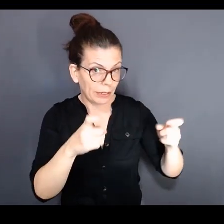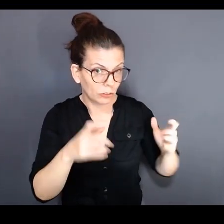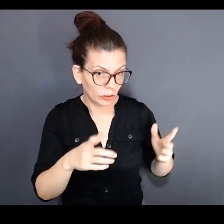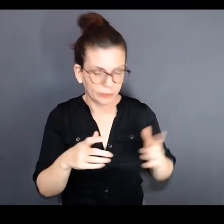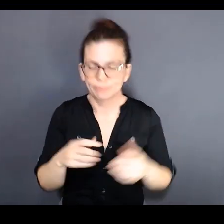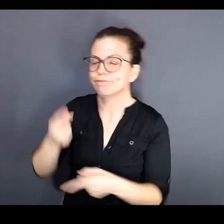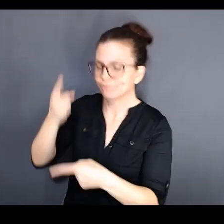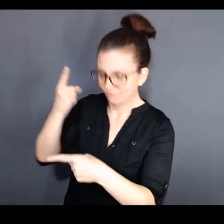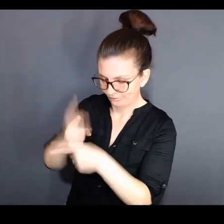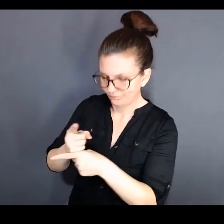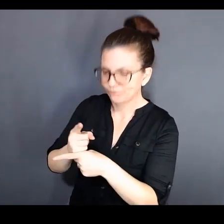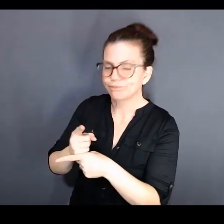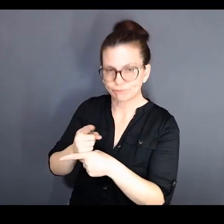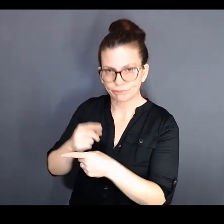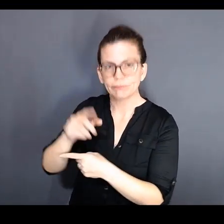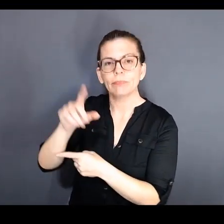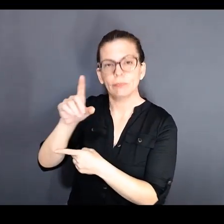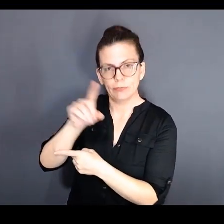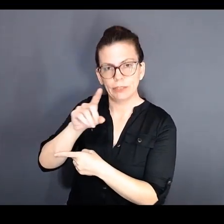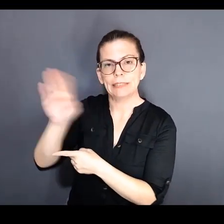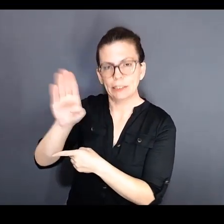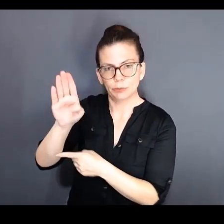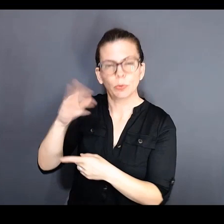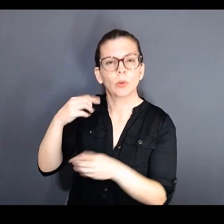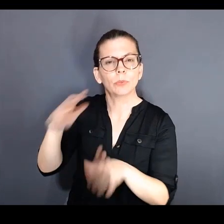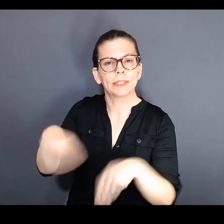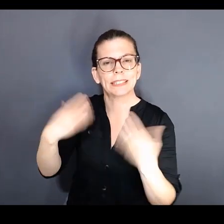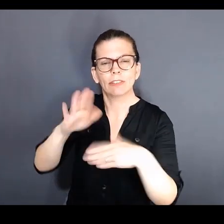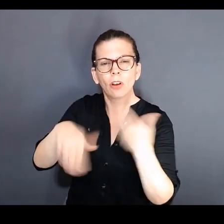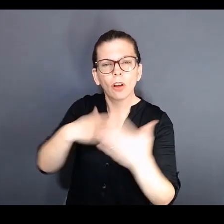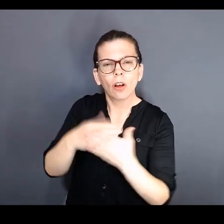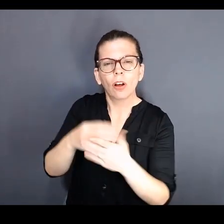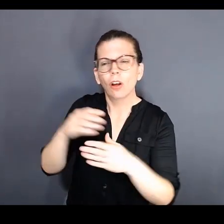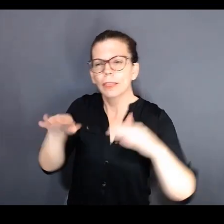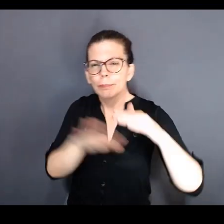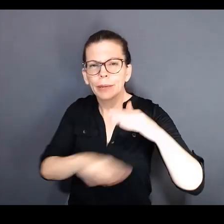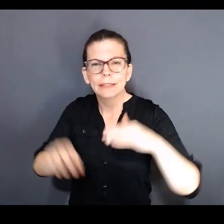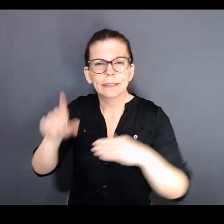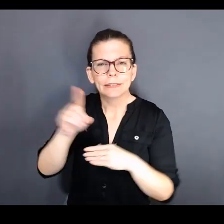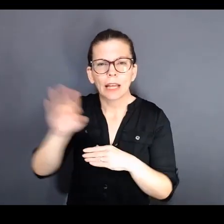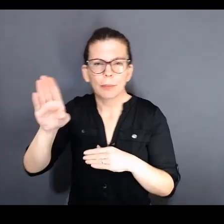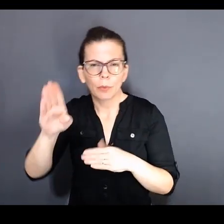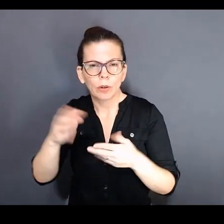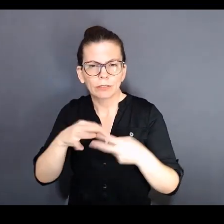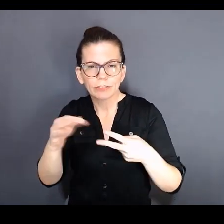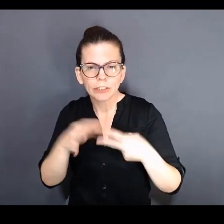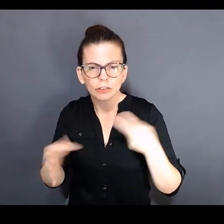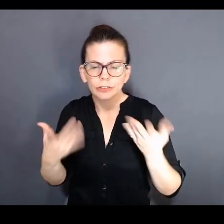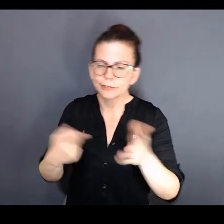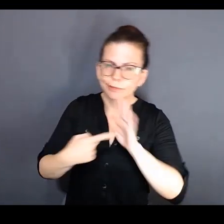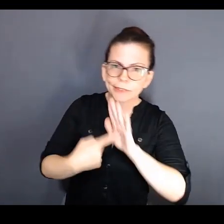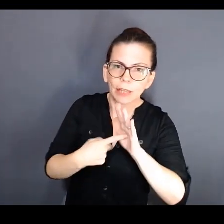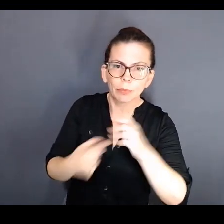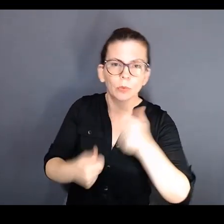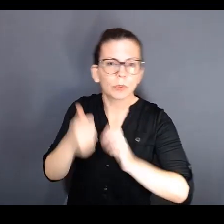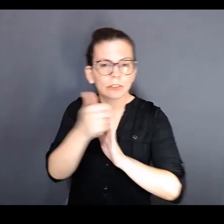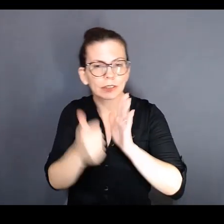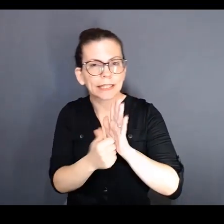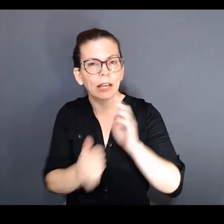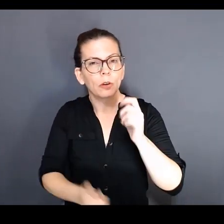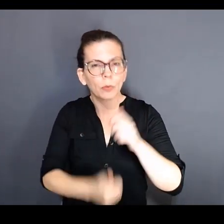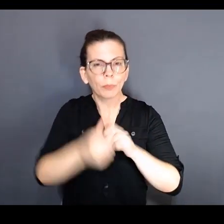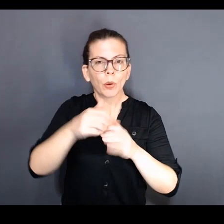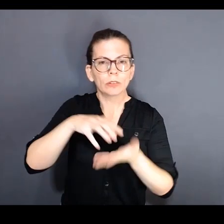systems manager. Correct. And on the dashboard, we give all sorts of basic dashboarding features. For example,